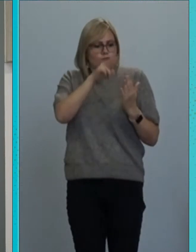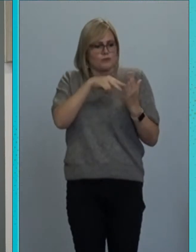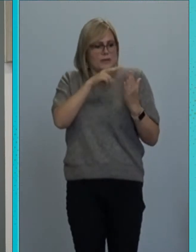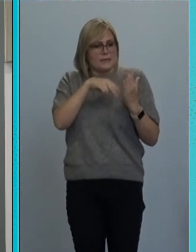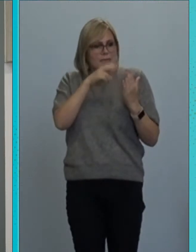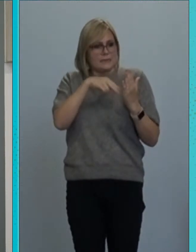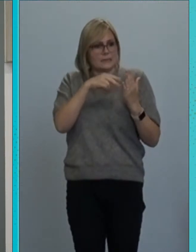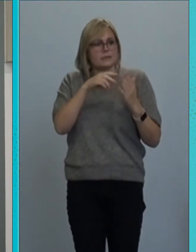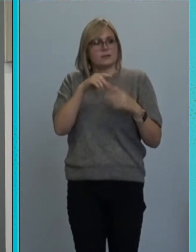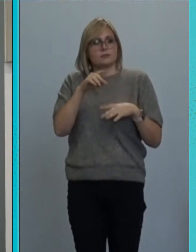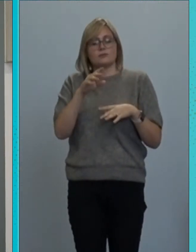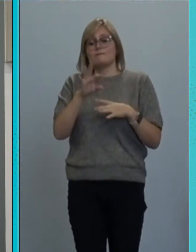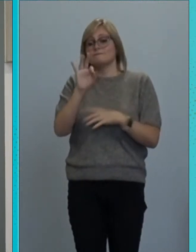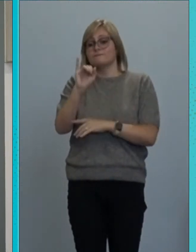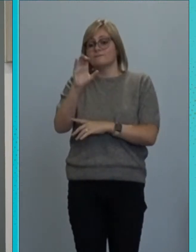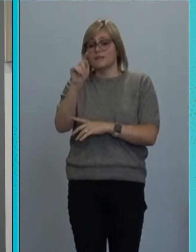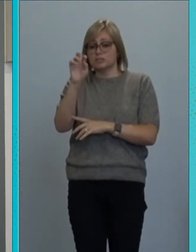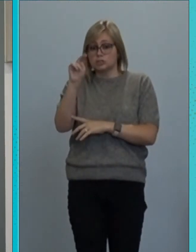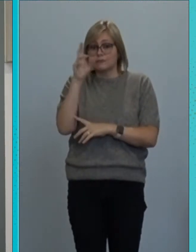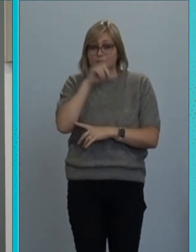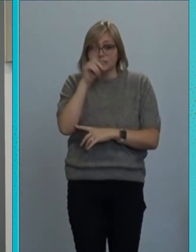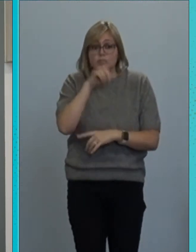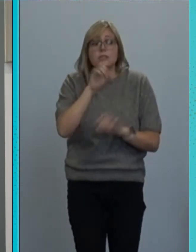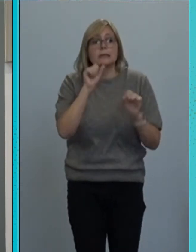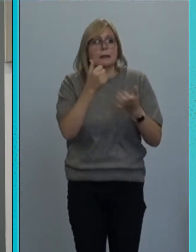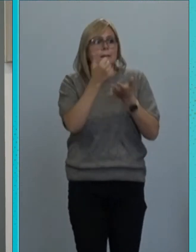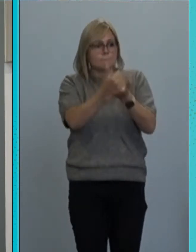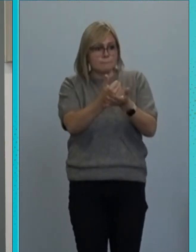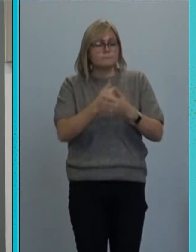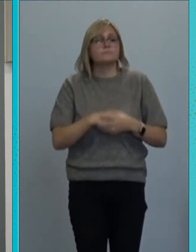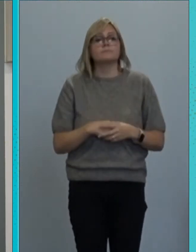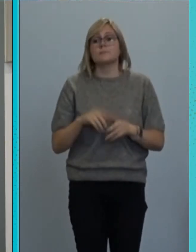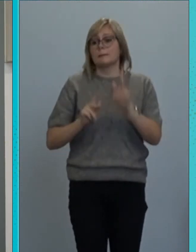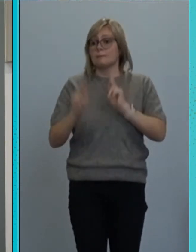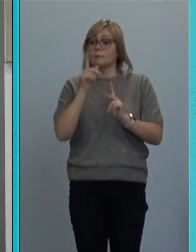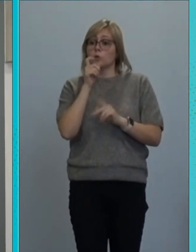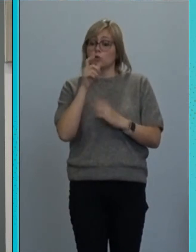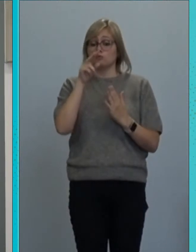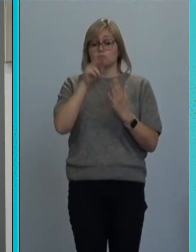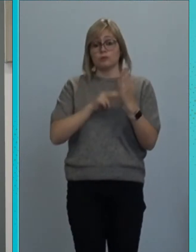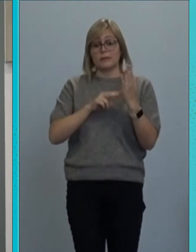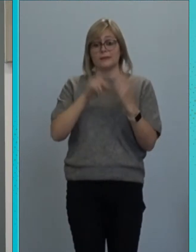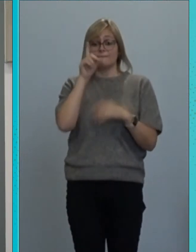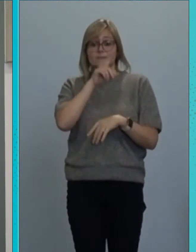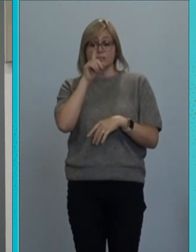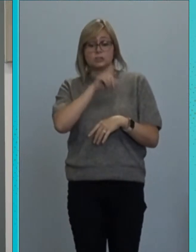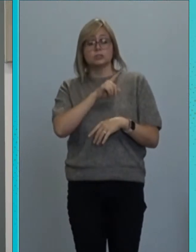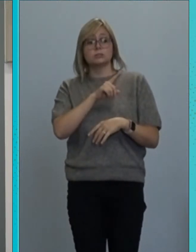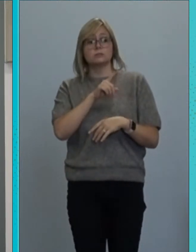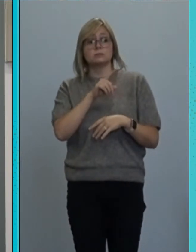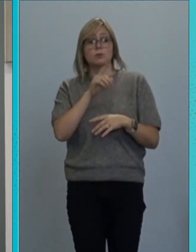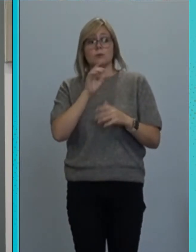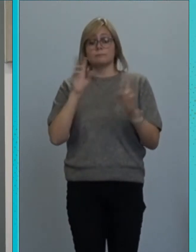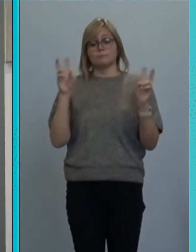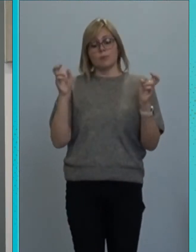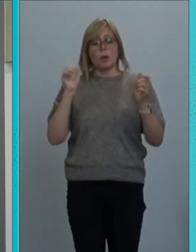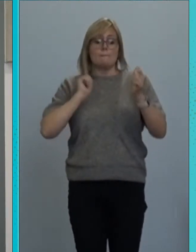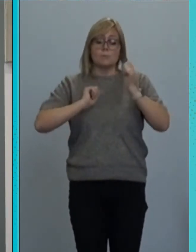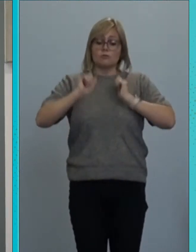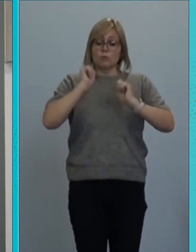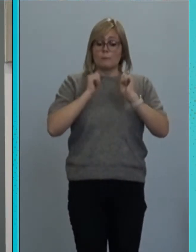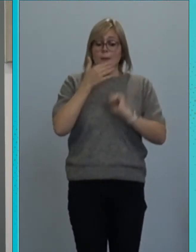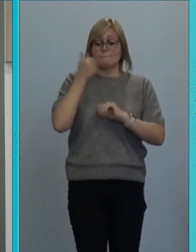literary fiction. People who read literary fiction performed, quote, better